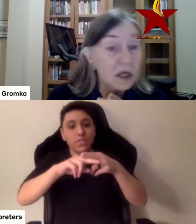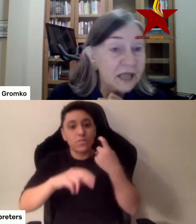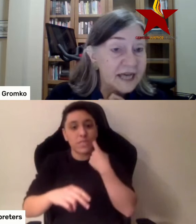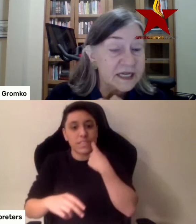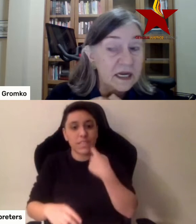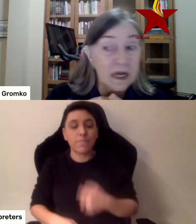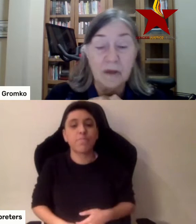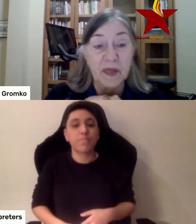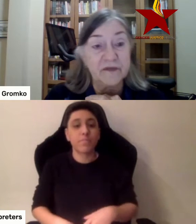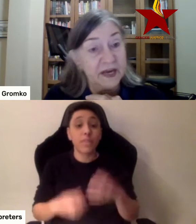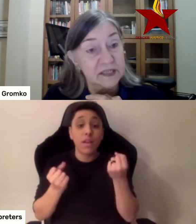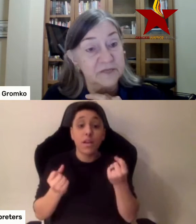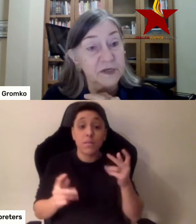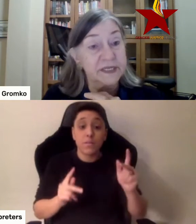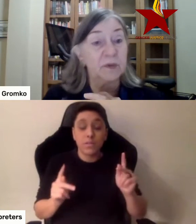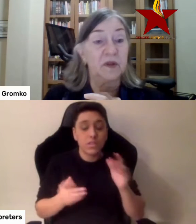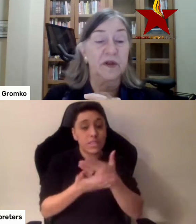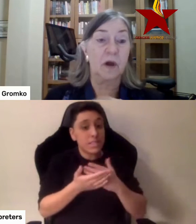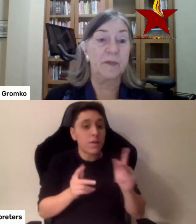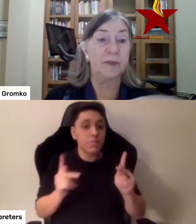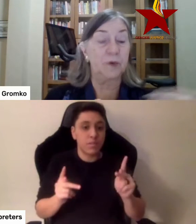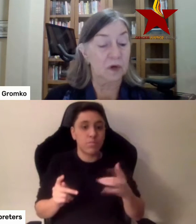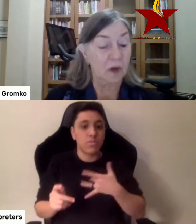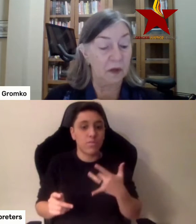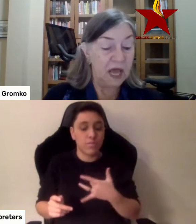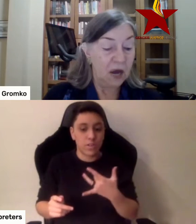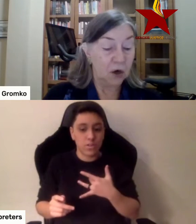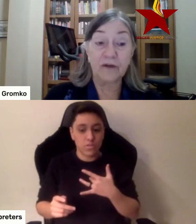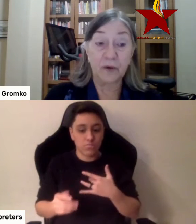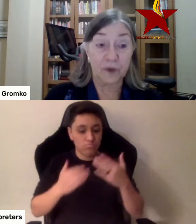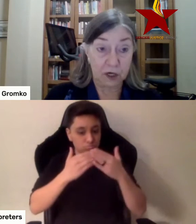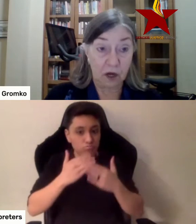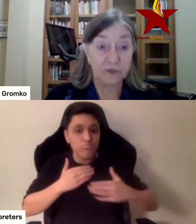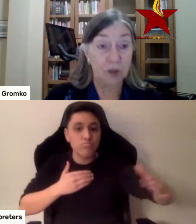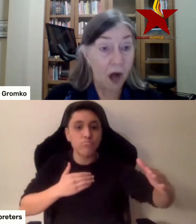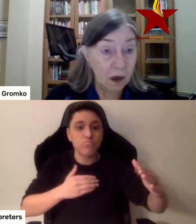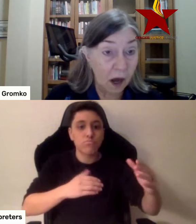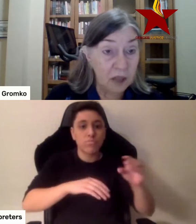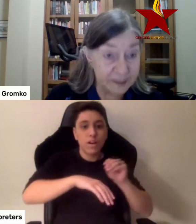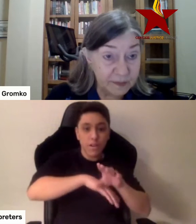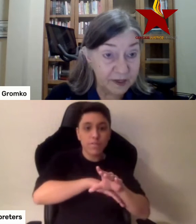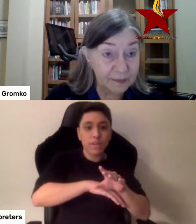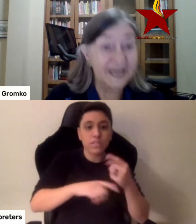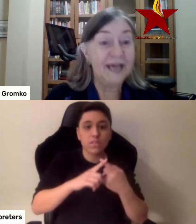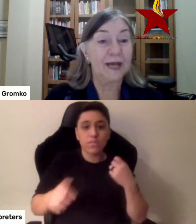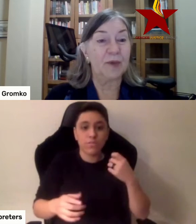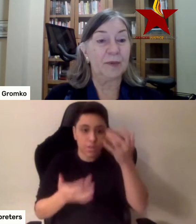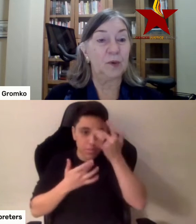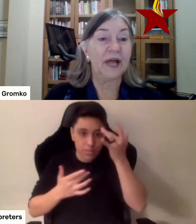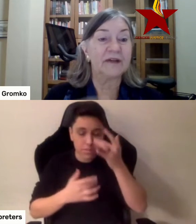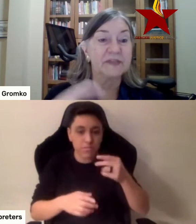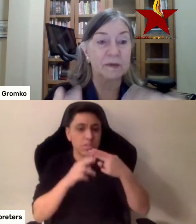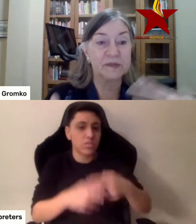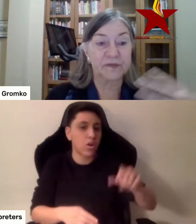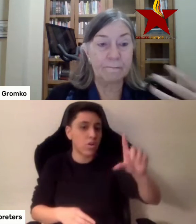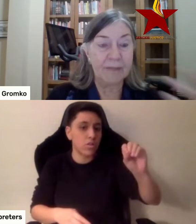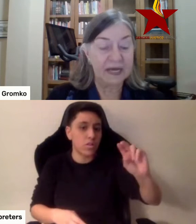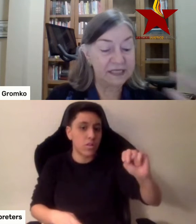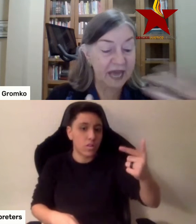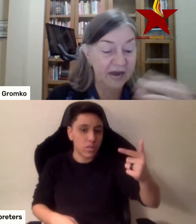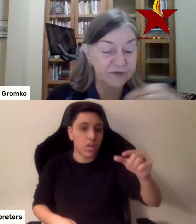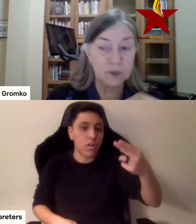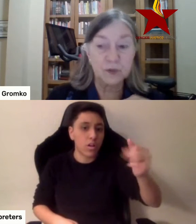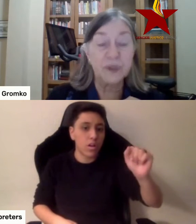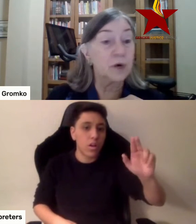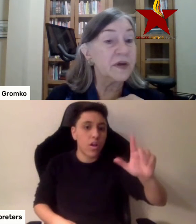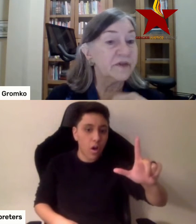have long-lasting effects. For example, there are people who have what are called the long haul symptoms. You know, people will have symptoms for